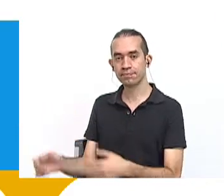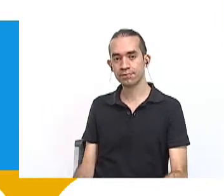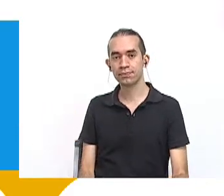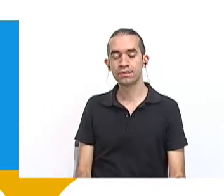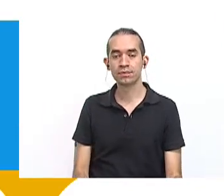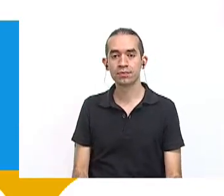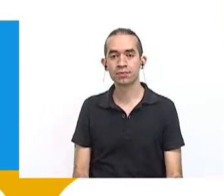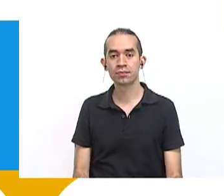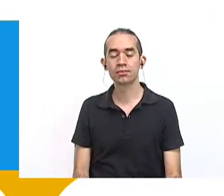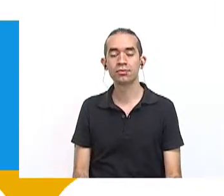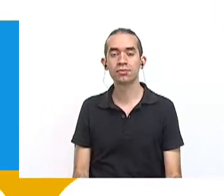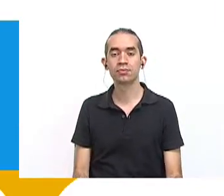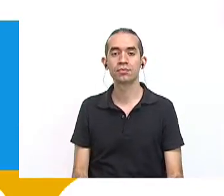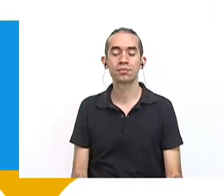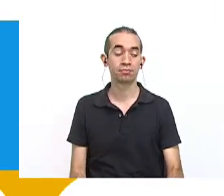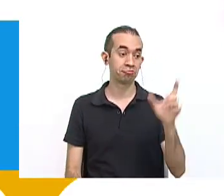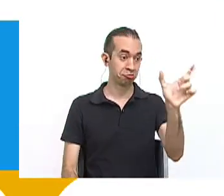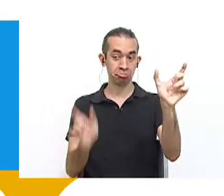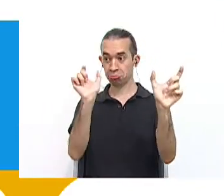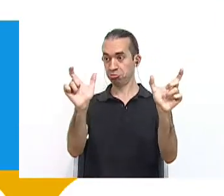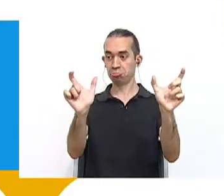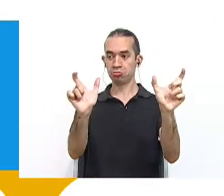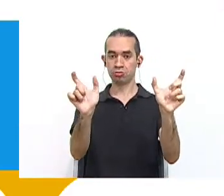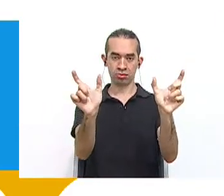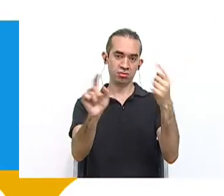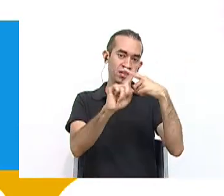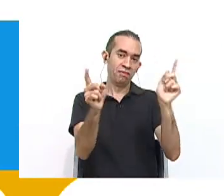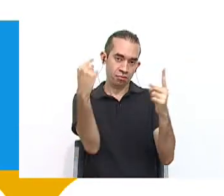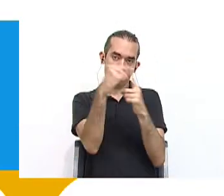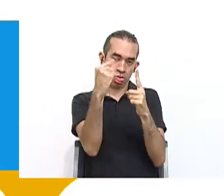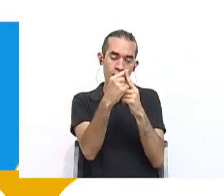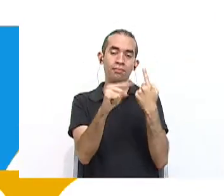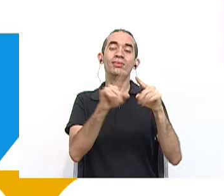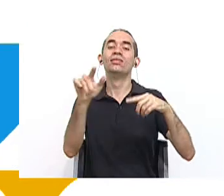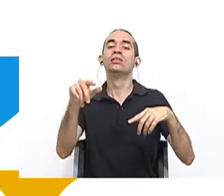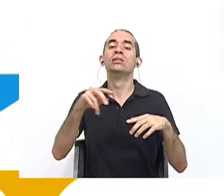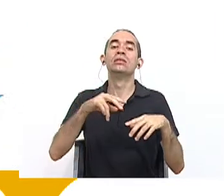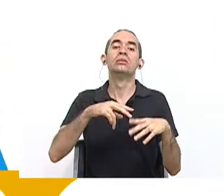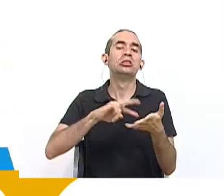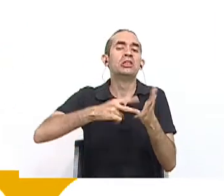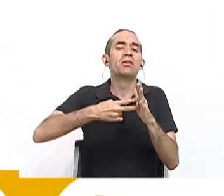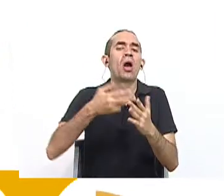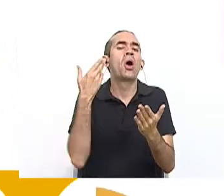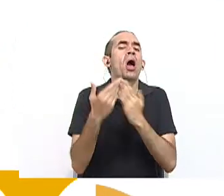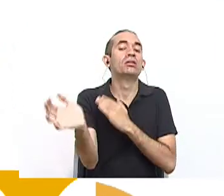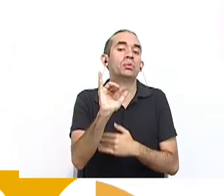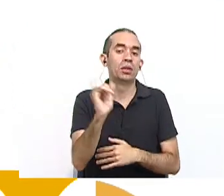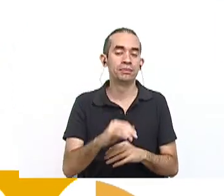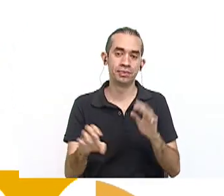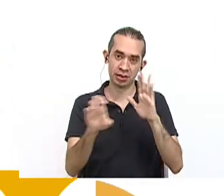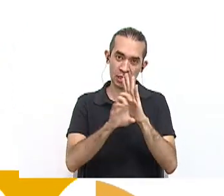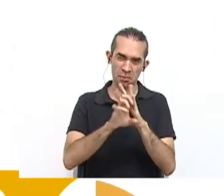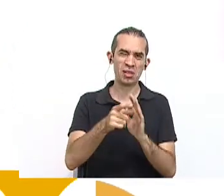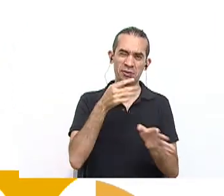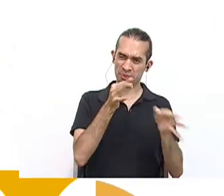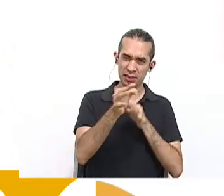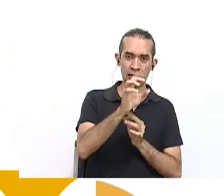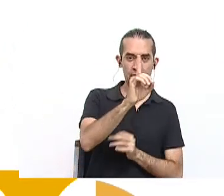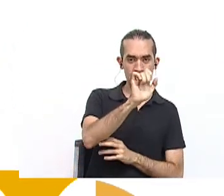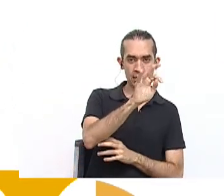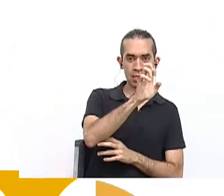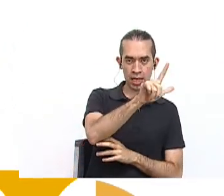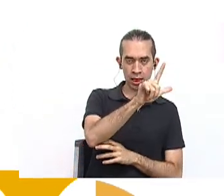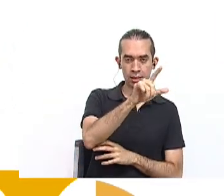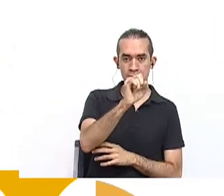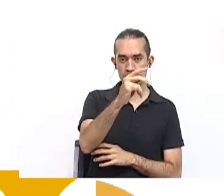words that are spelled differently but mean almost the same thing. All right? Like digital shadow and digital footprint. They